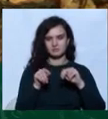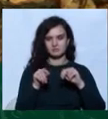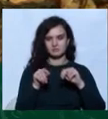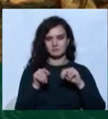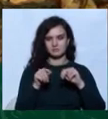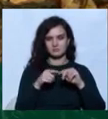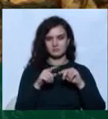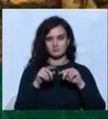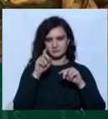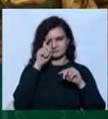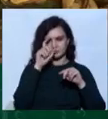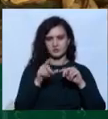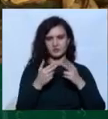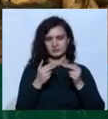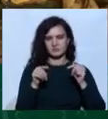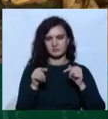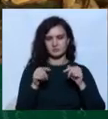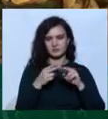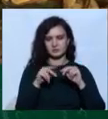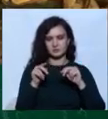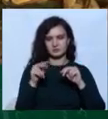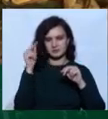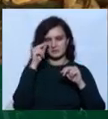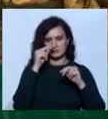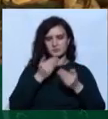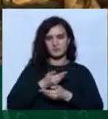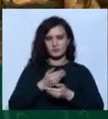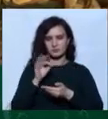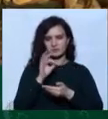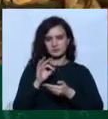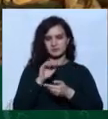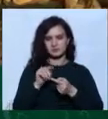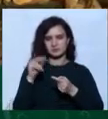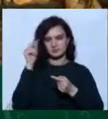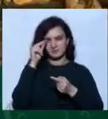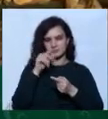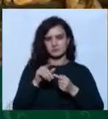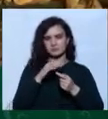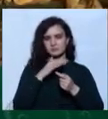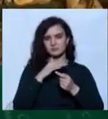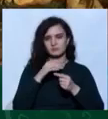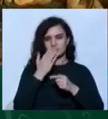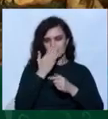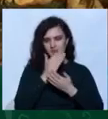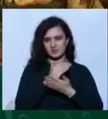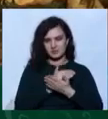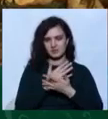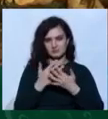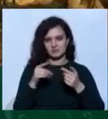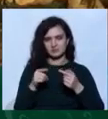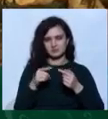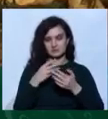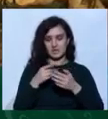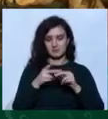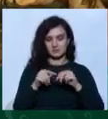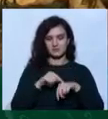through life. He's a boy, of course, and he learns about life and he learns moral lessons from